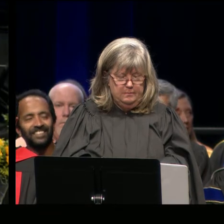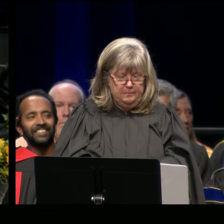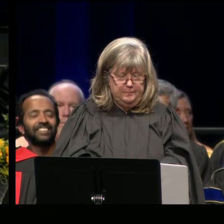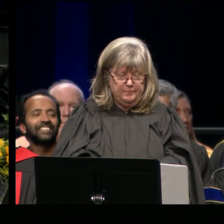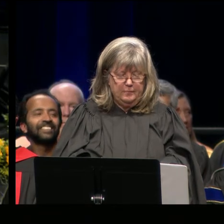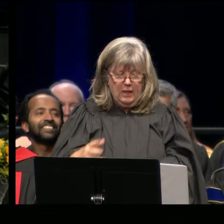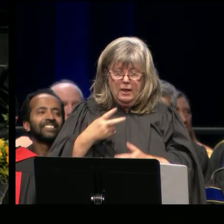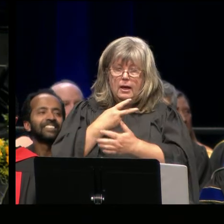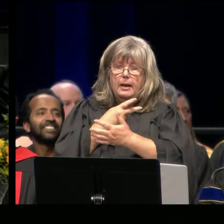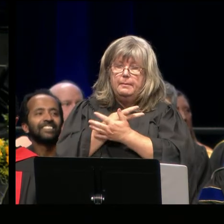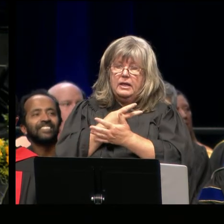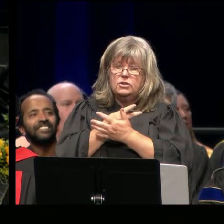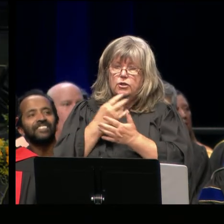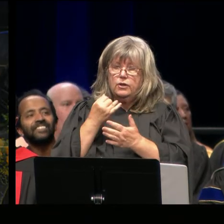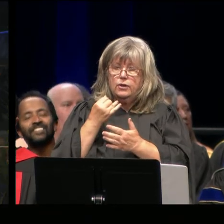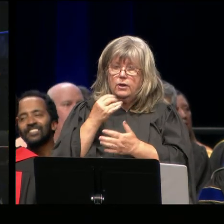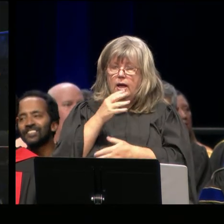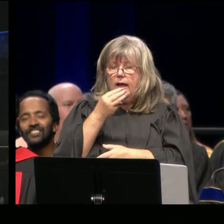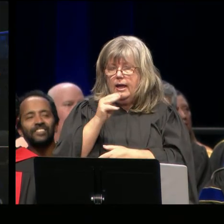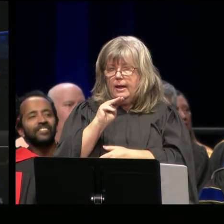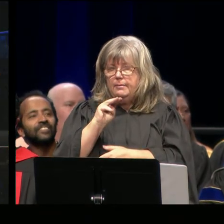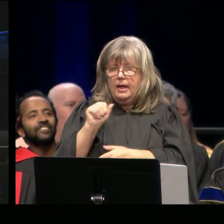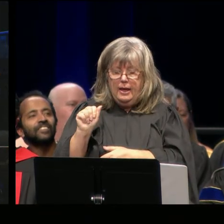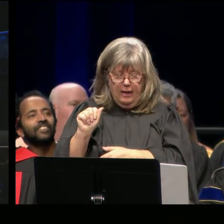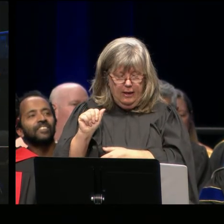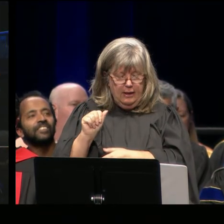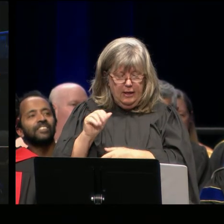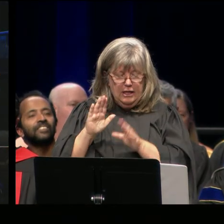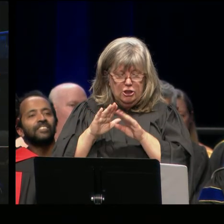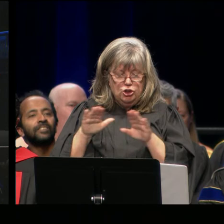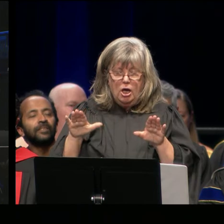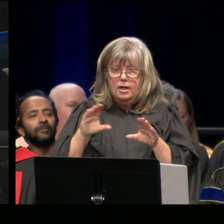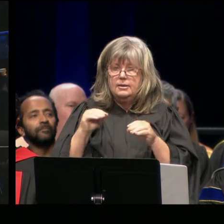Master of Arts in Child and Youth Care.